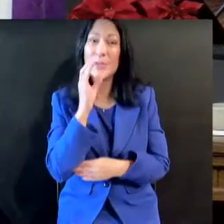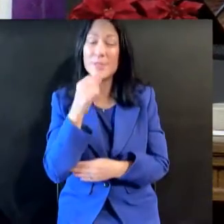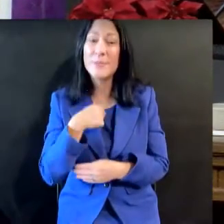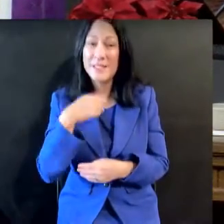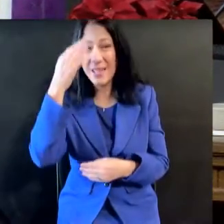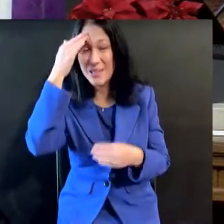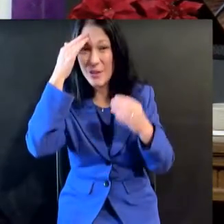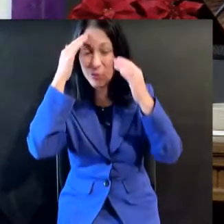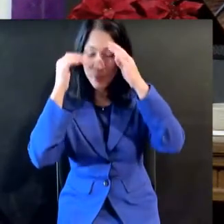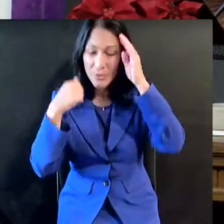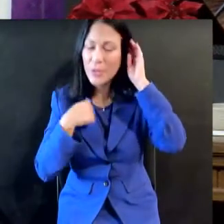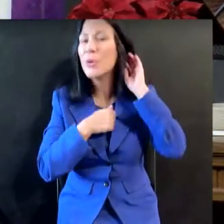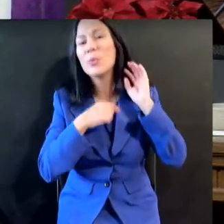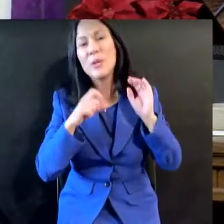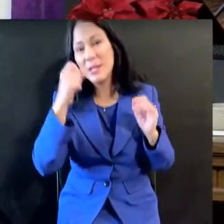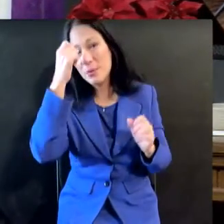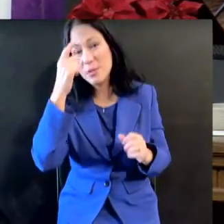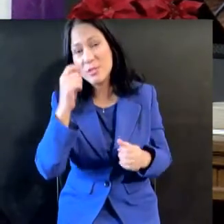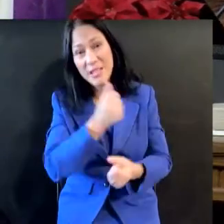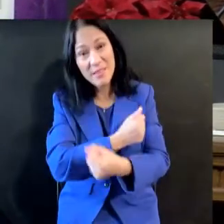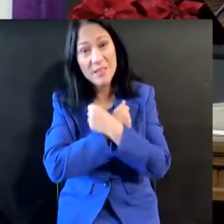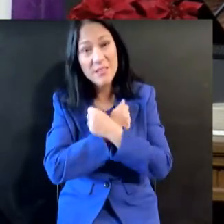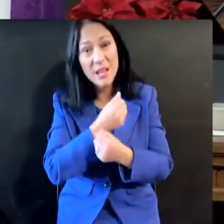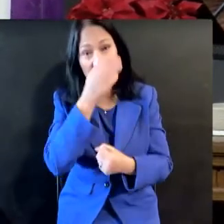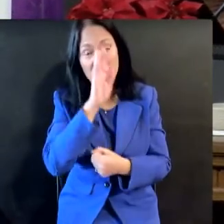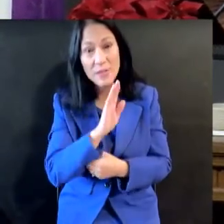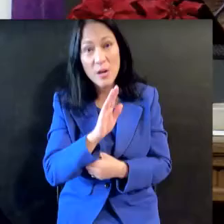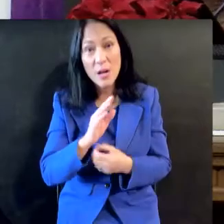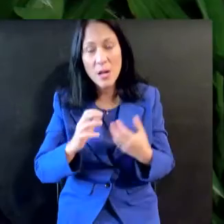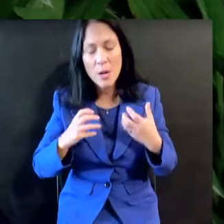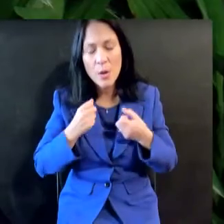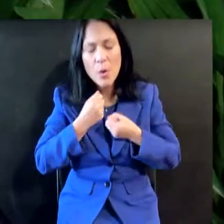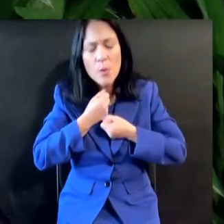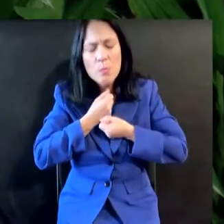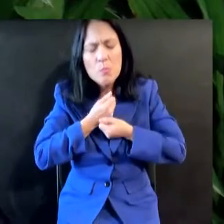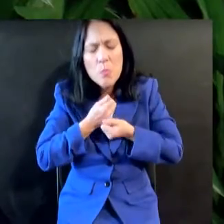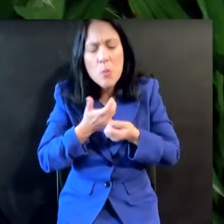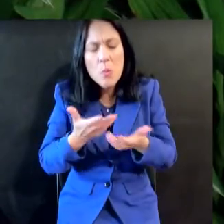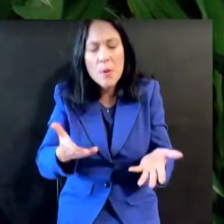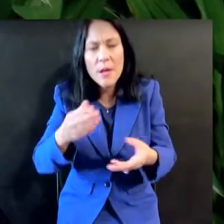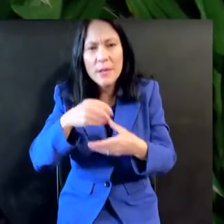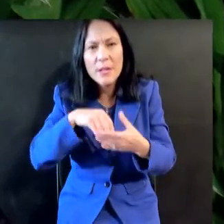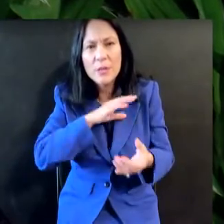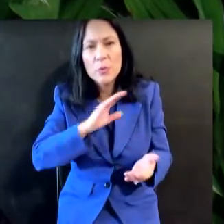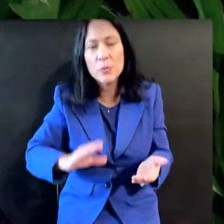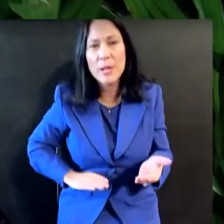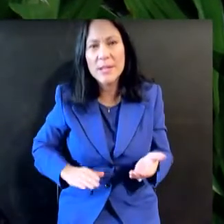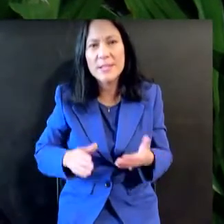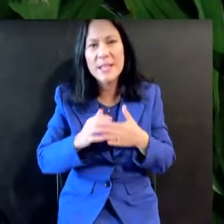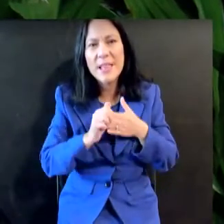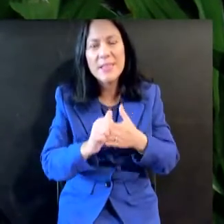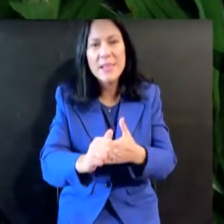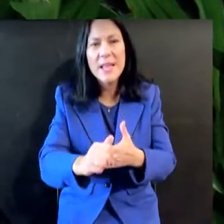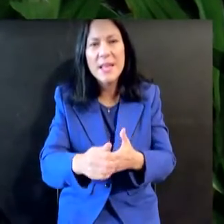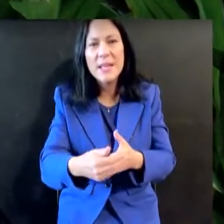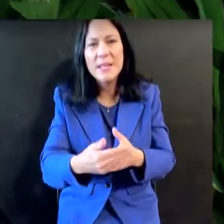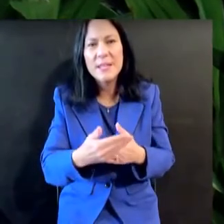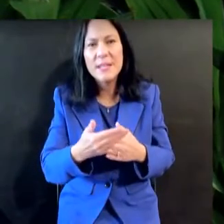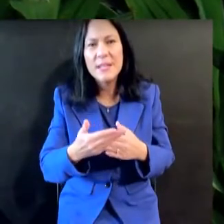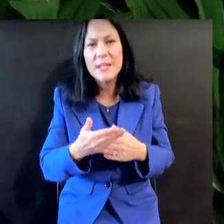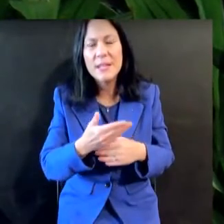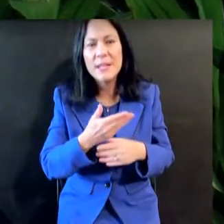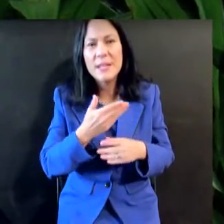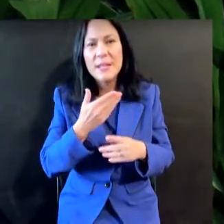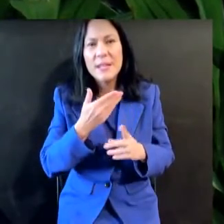But we need to understand this. The love of God poured out in Christ led him to embrace